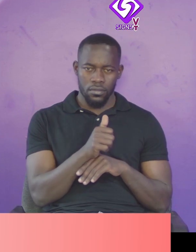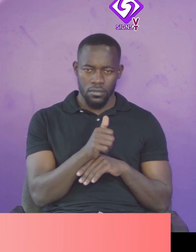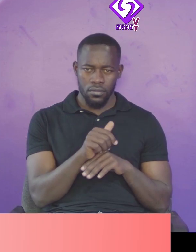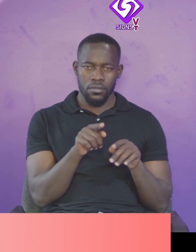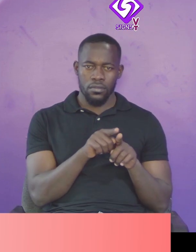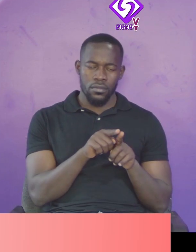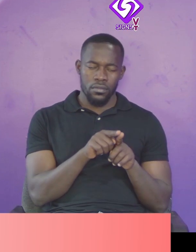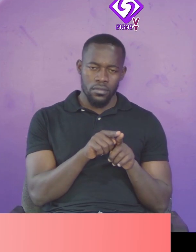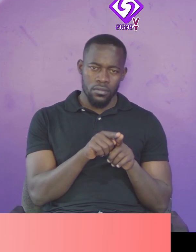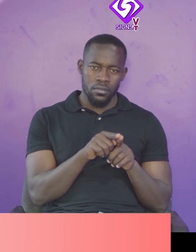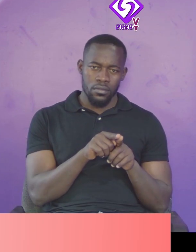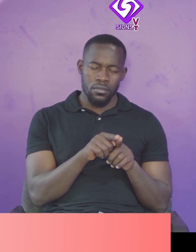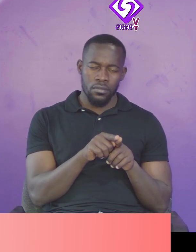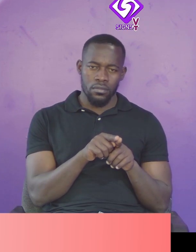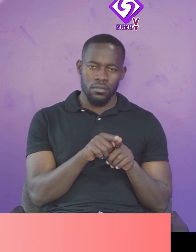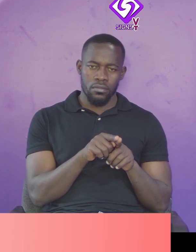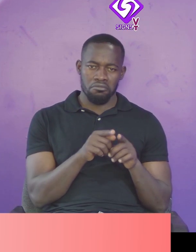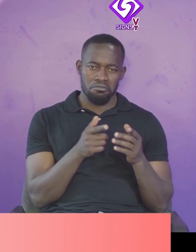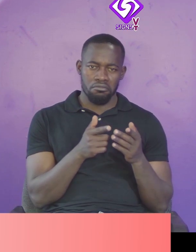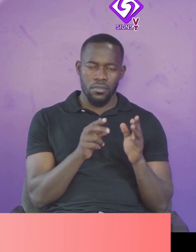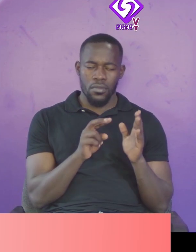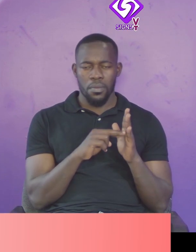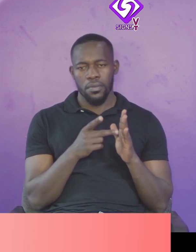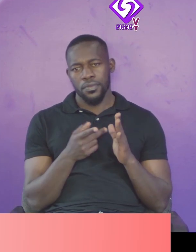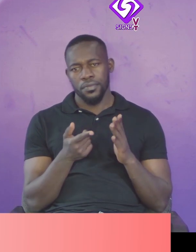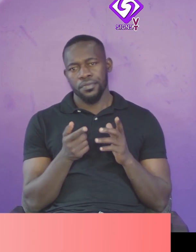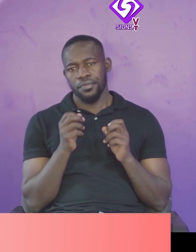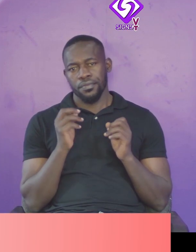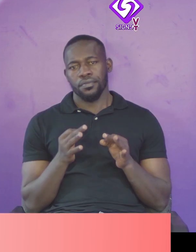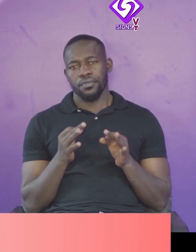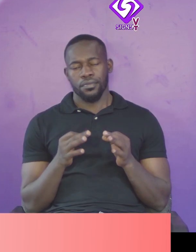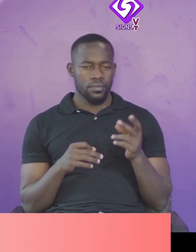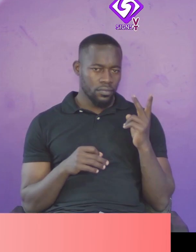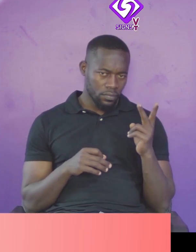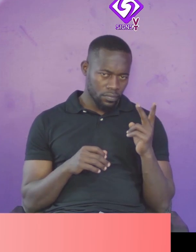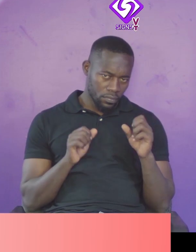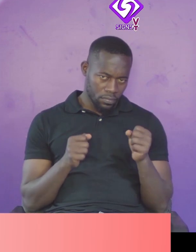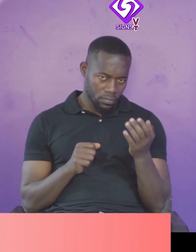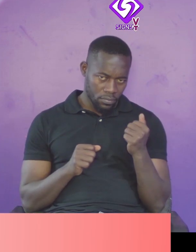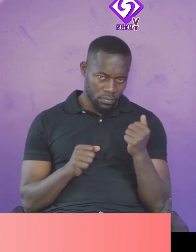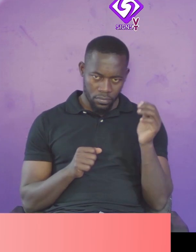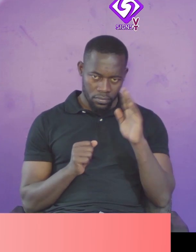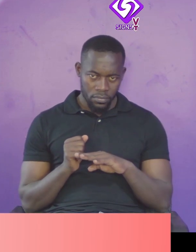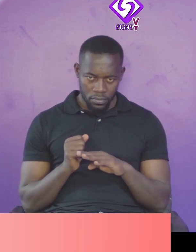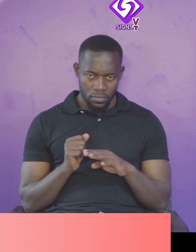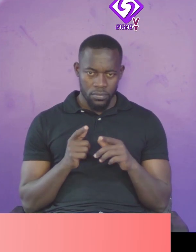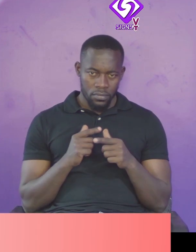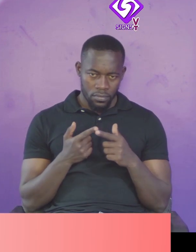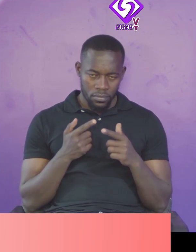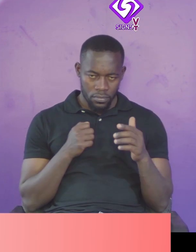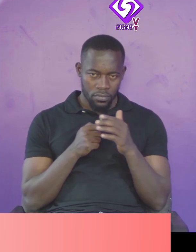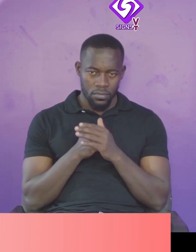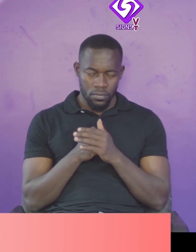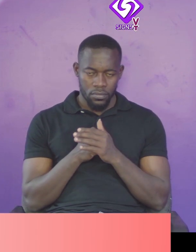Kulusevski is also injured. So if those two can return, I think the attack will